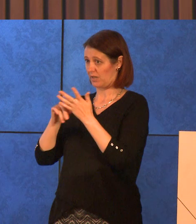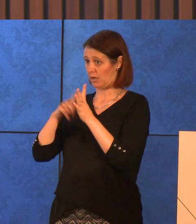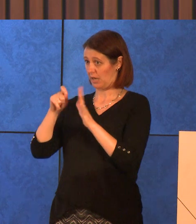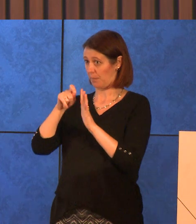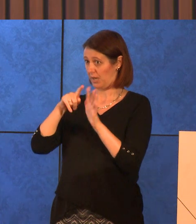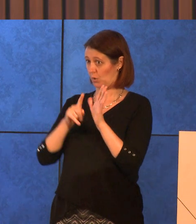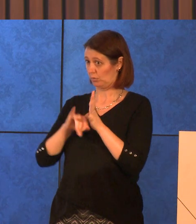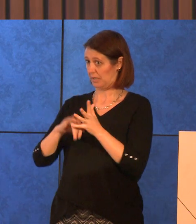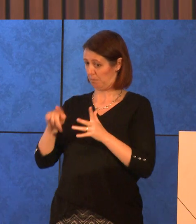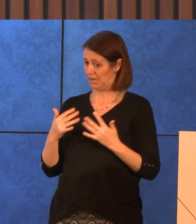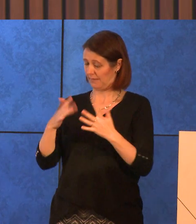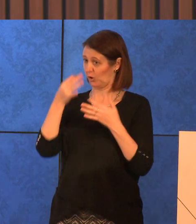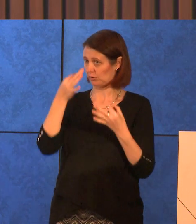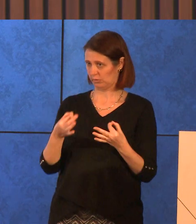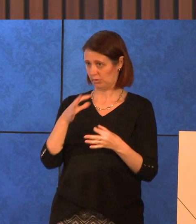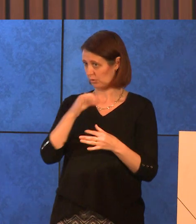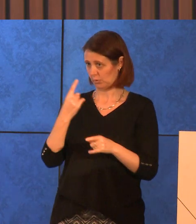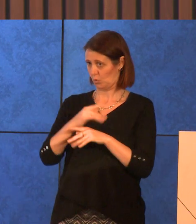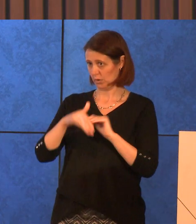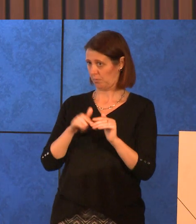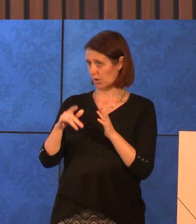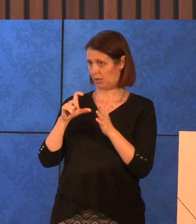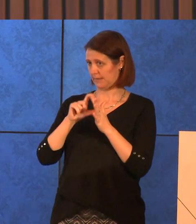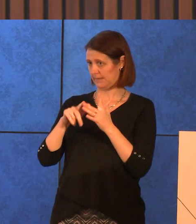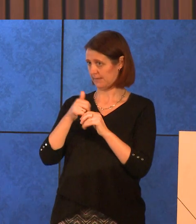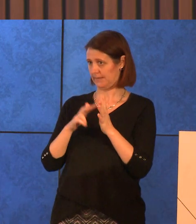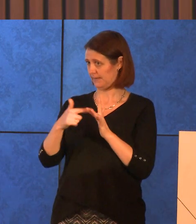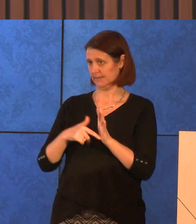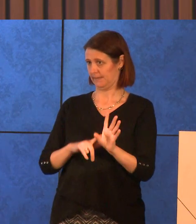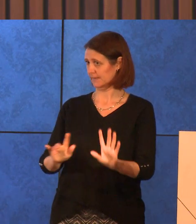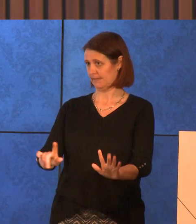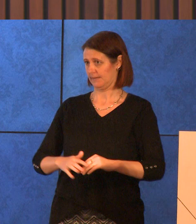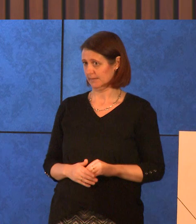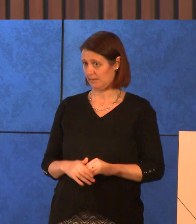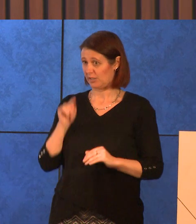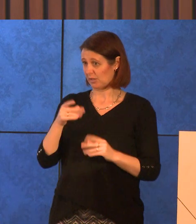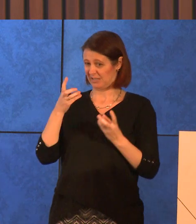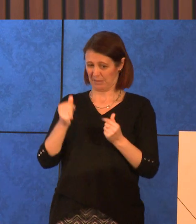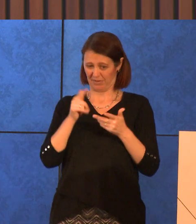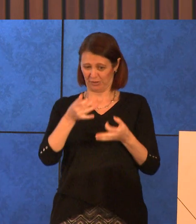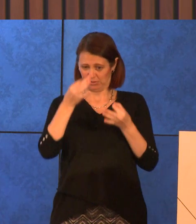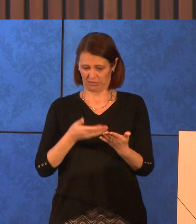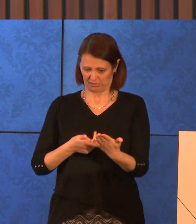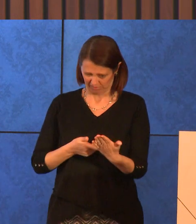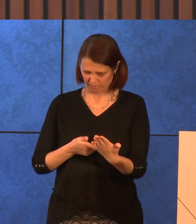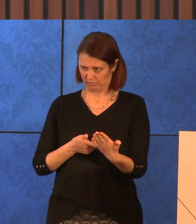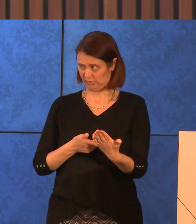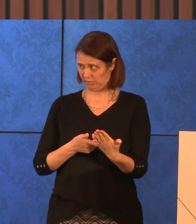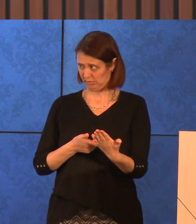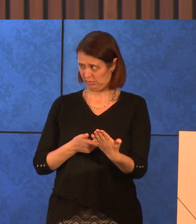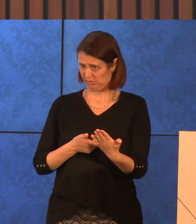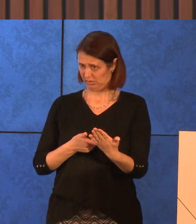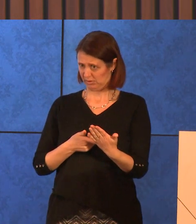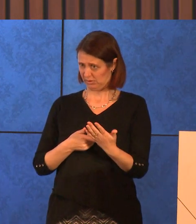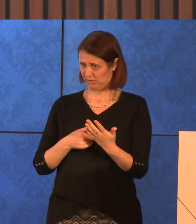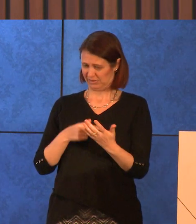of the decisions don't even mention human rights, and certainly some of the lack of decisions cause